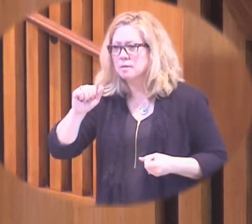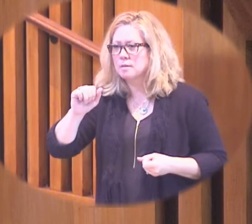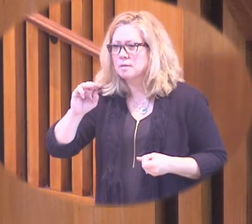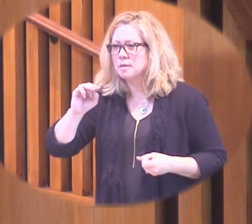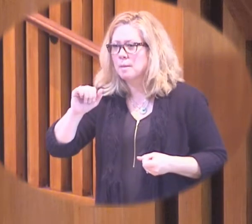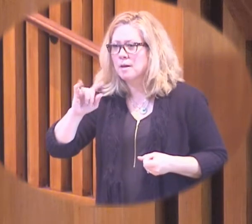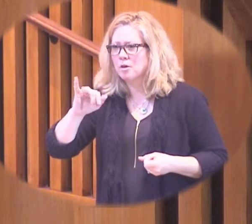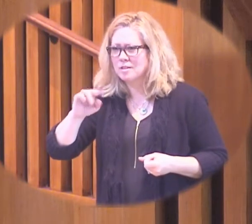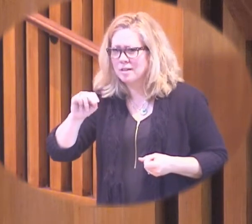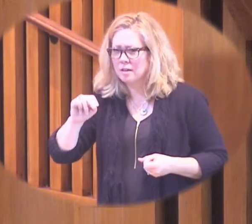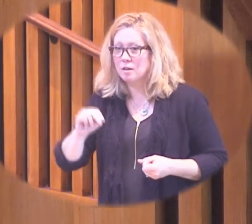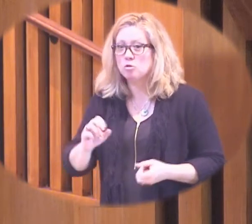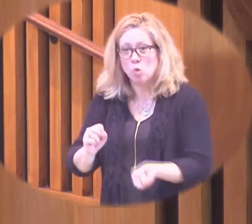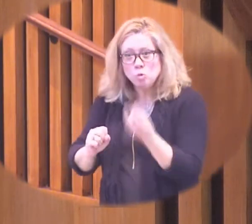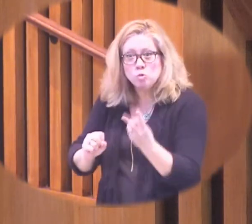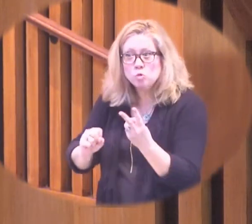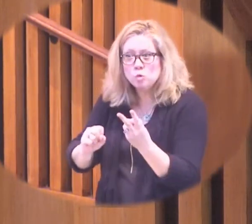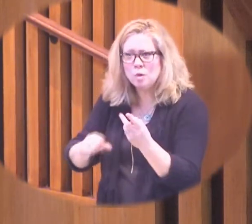woman.